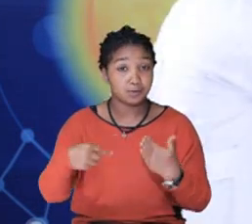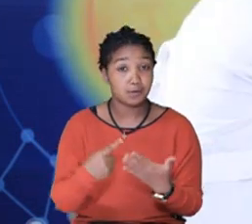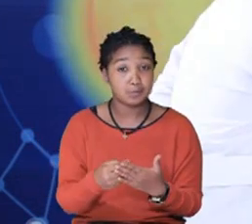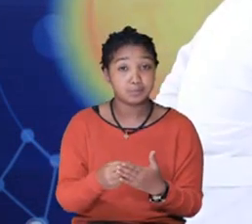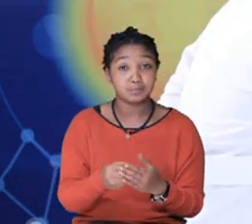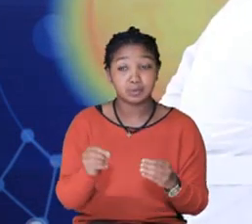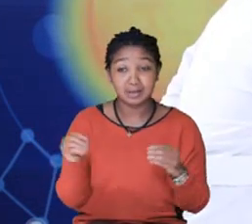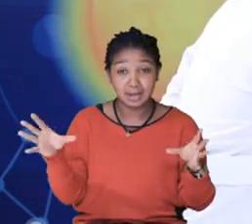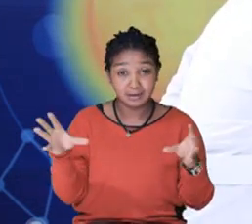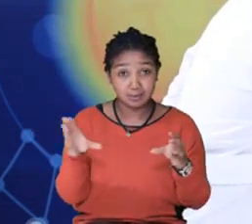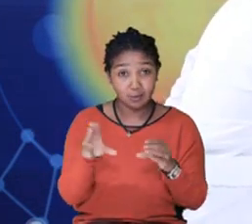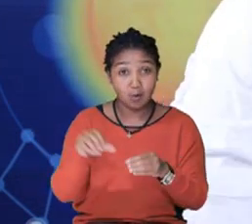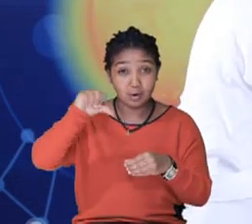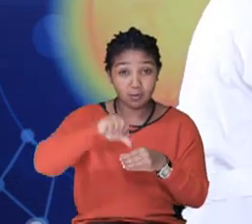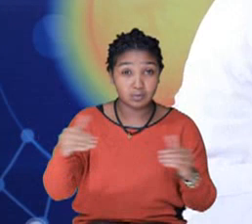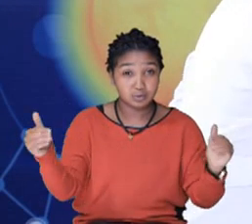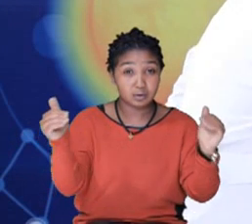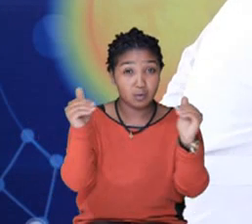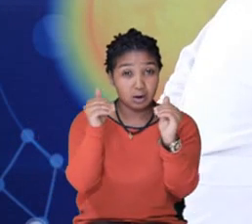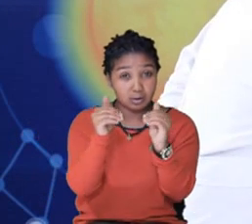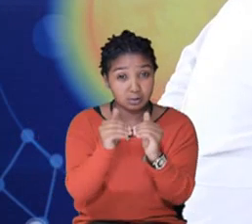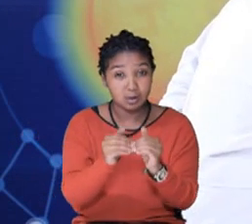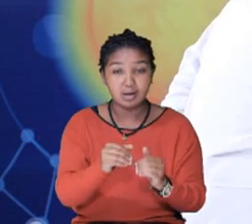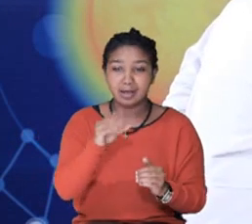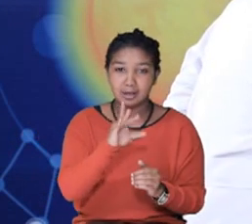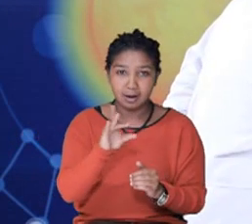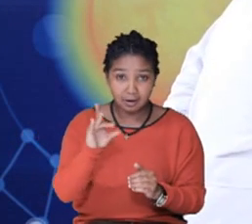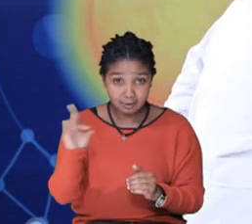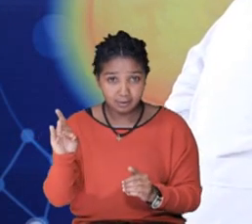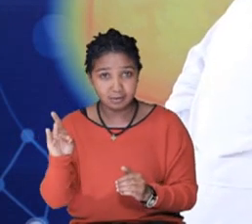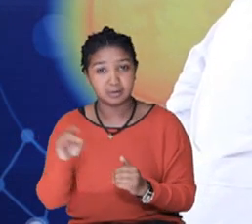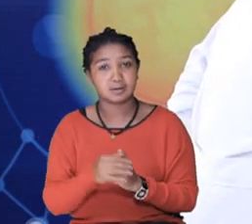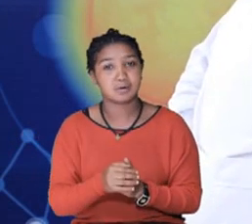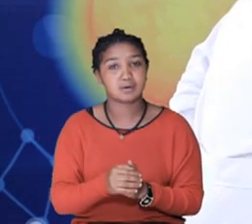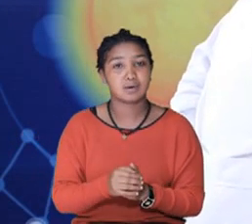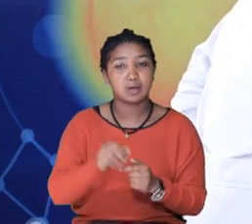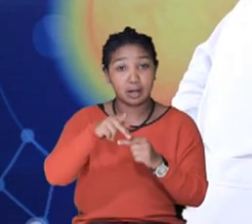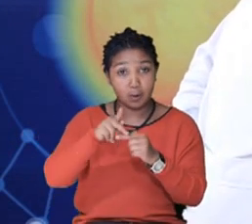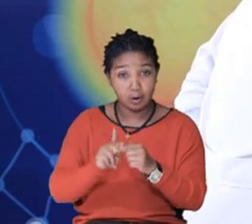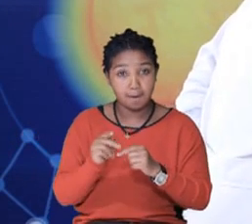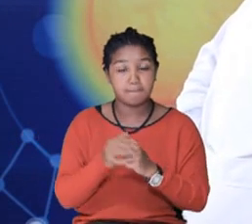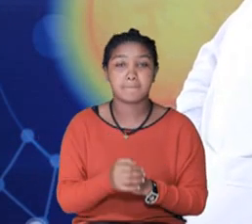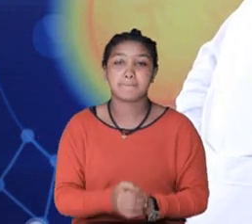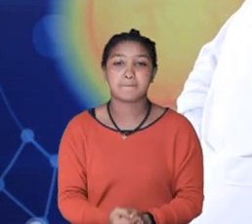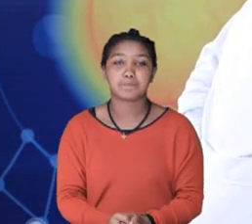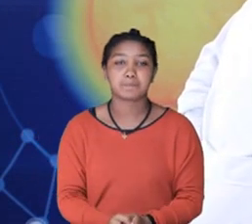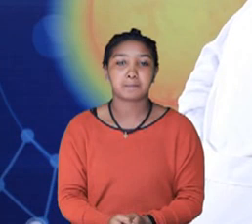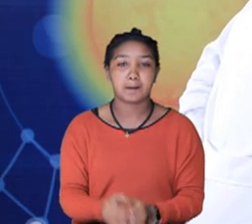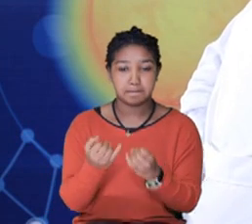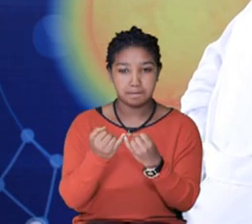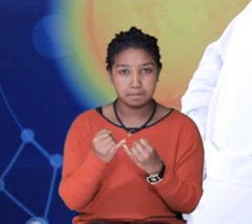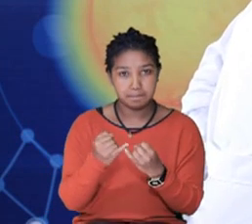Therefore, density of alcohol is equal to 800 kilogram